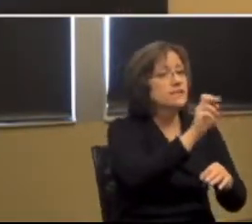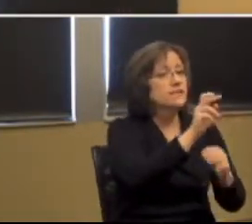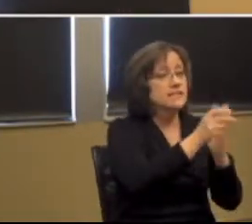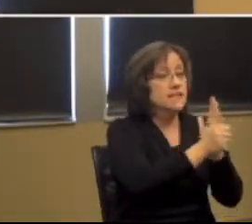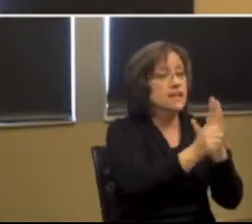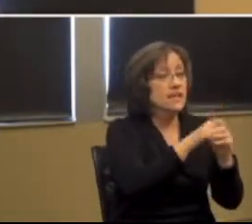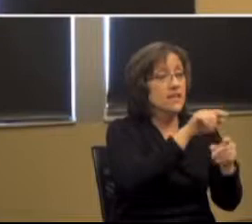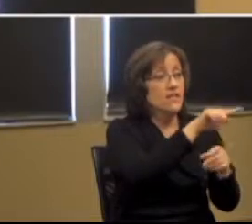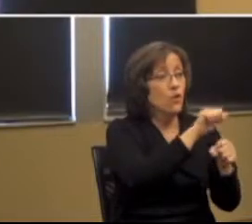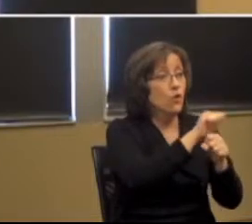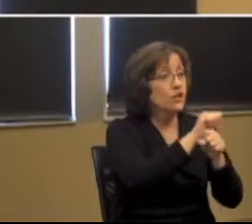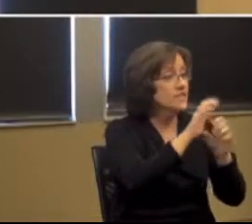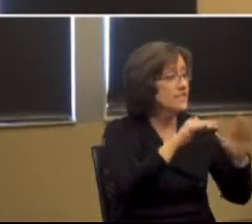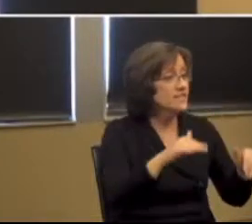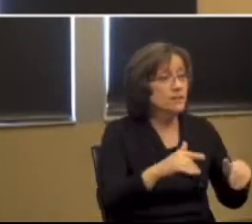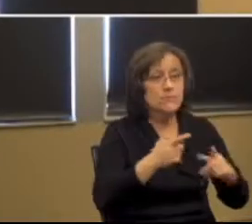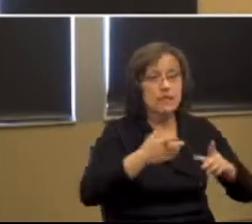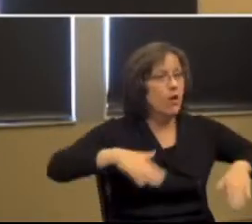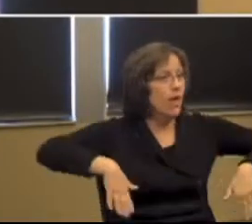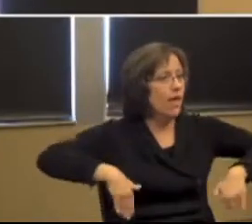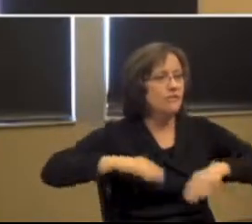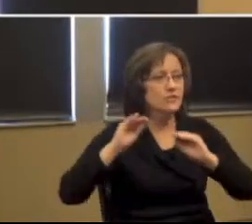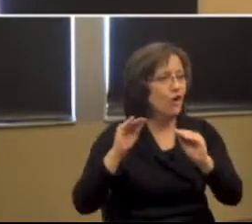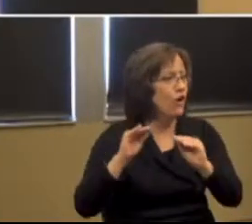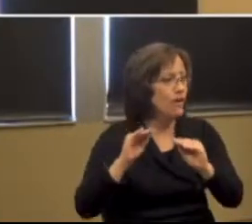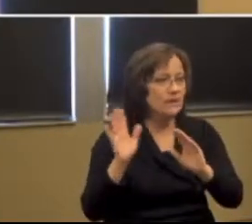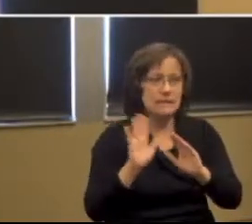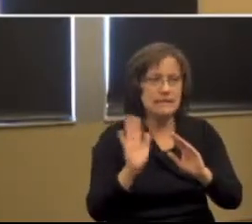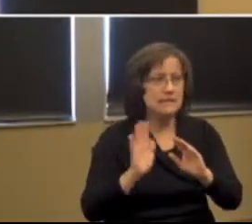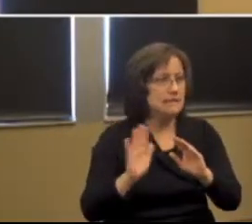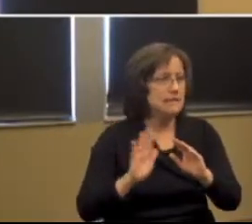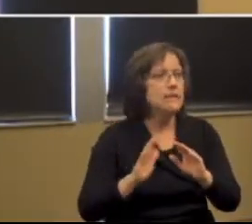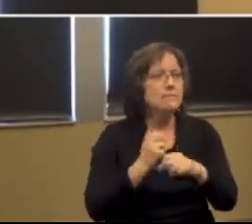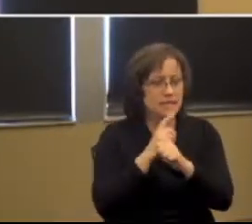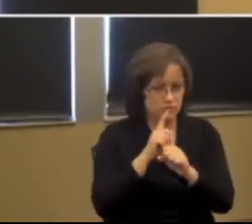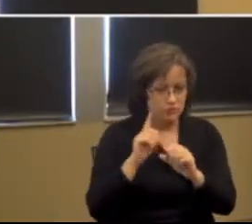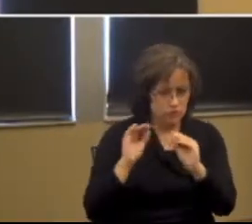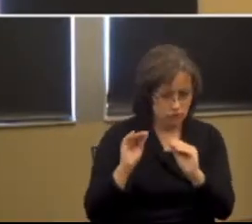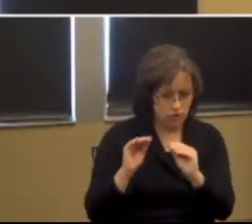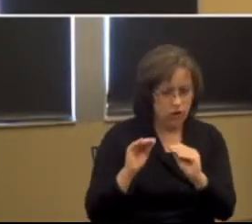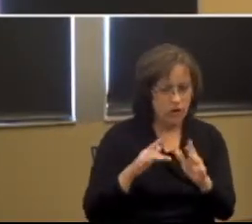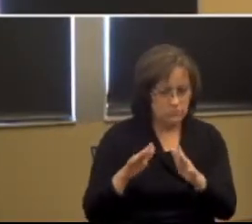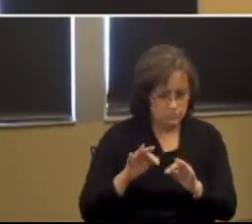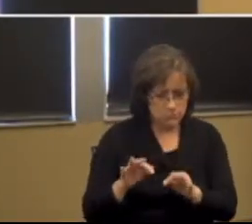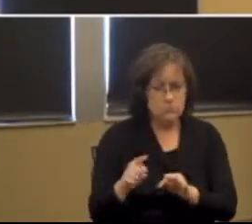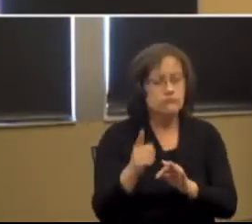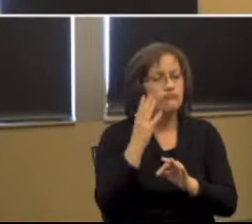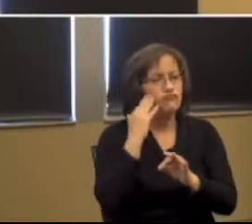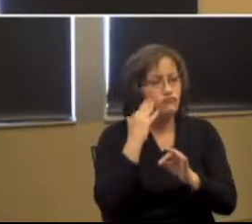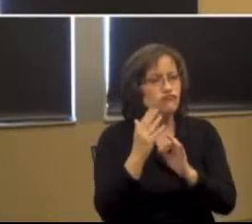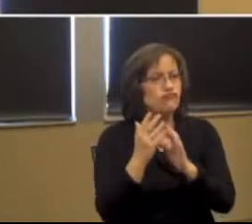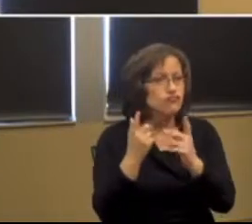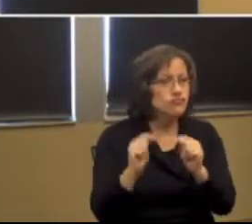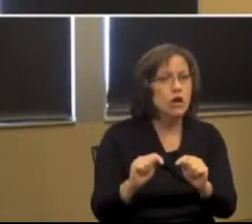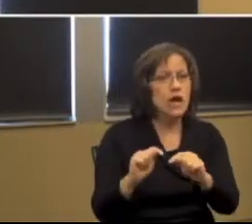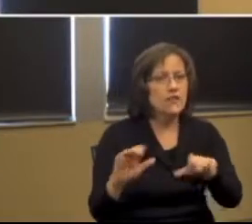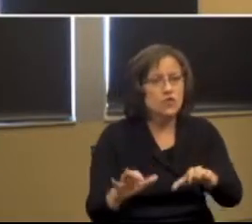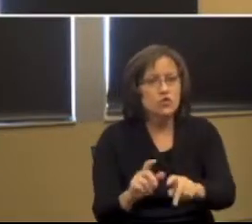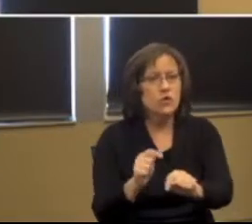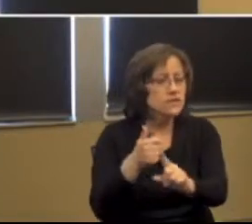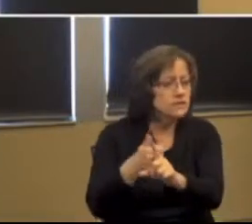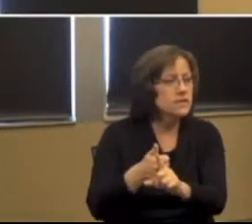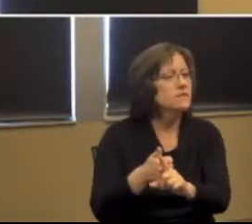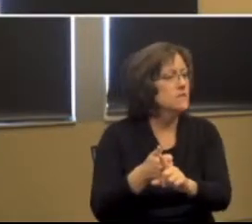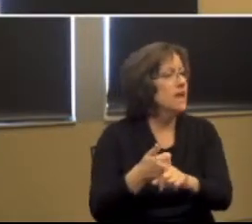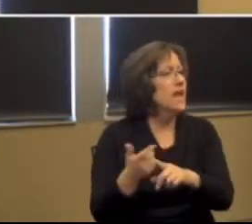system that you haven't taught priorly. So you want to make sure that they've done the skill, they know the skill, that it's actually